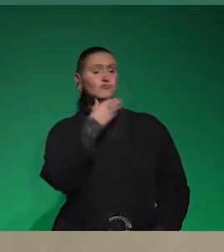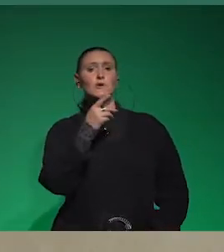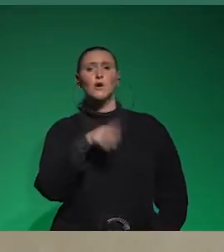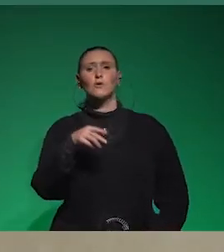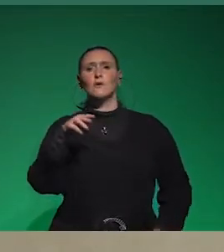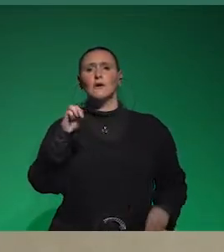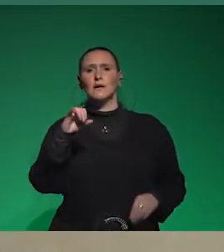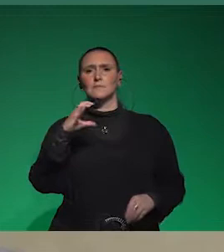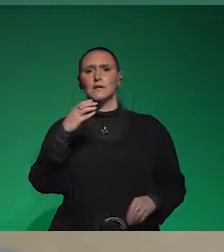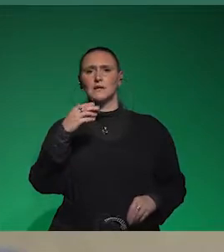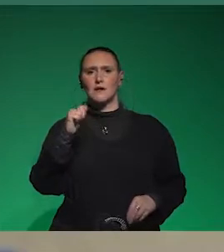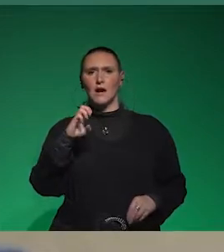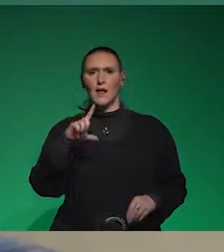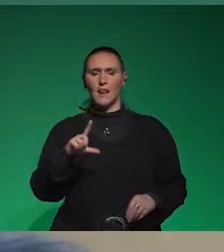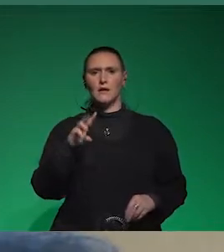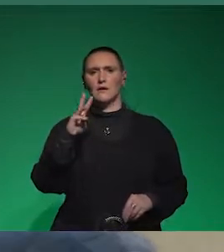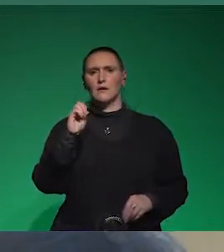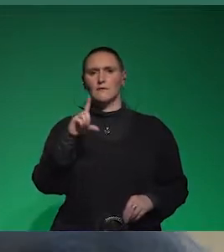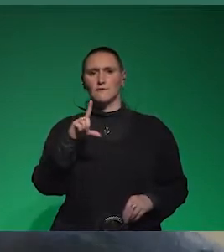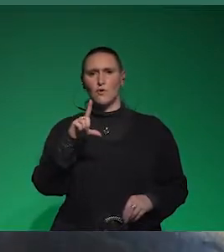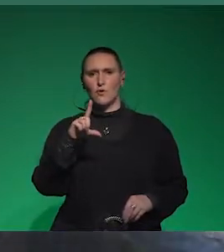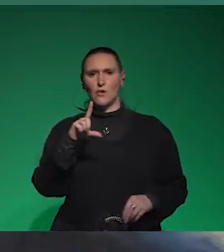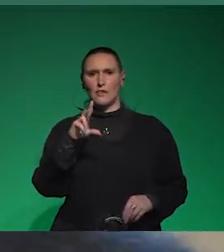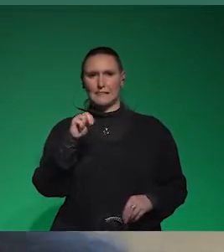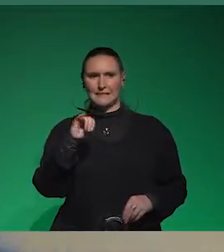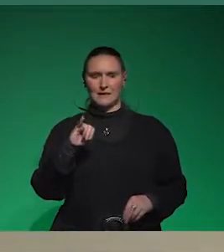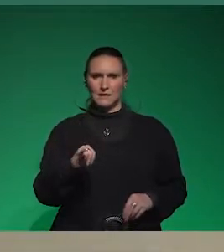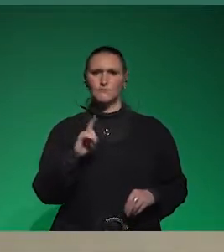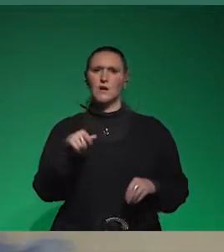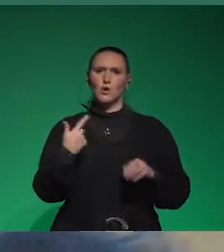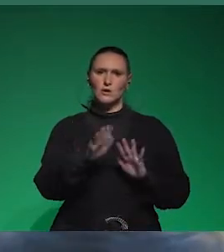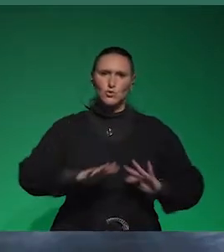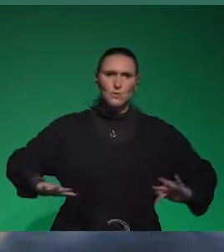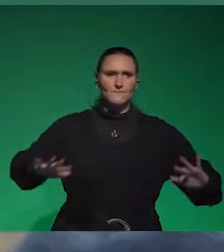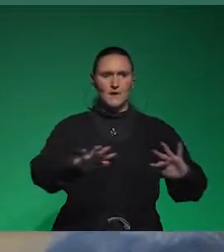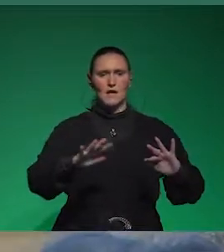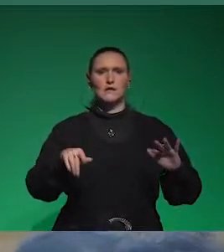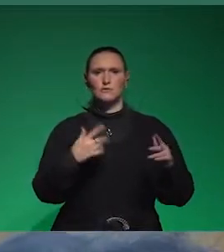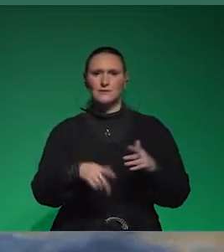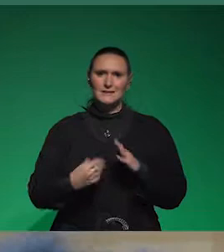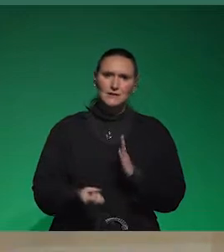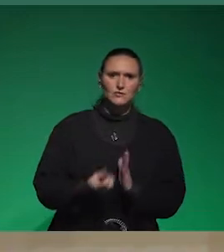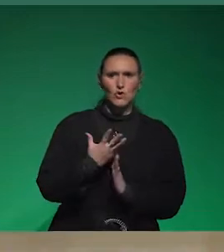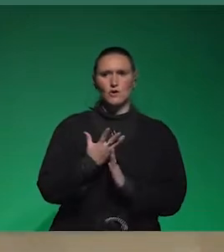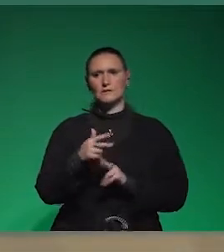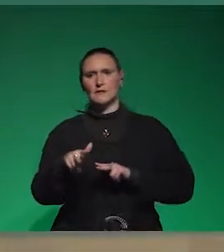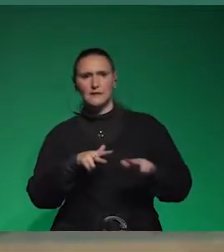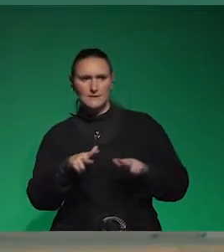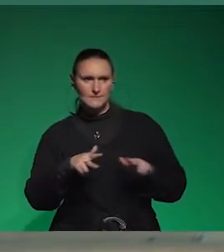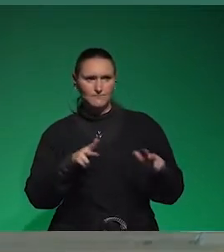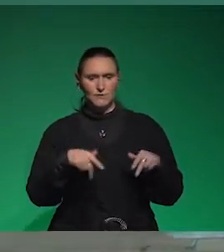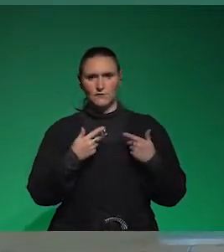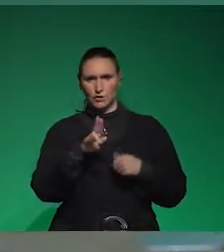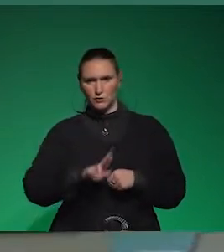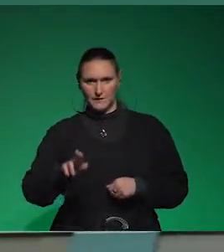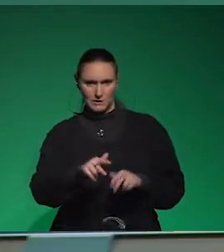Wolny, Professor of Environmental and Resource Economics at the Göttingen University, and